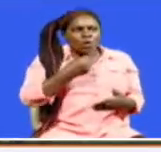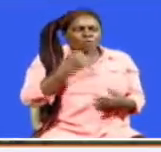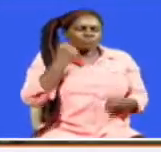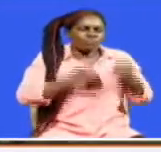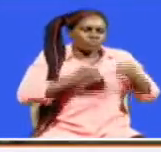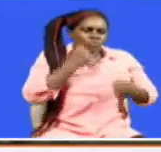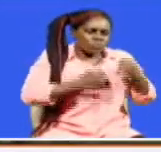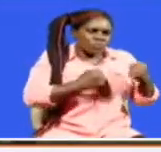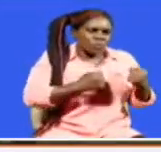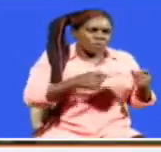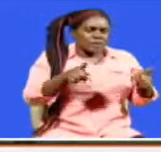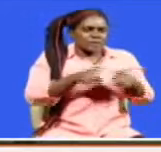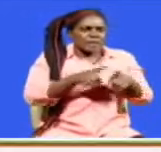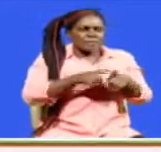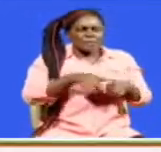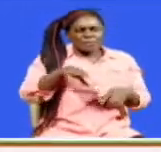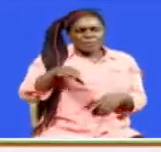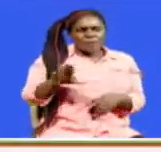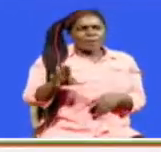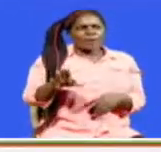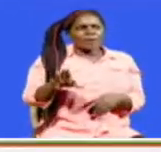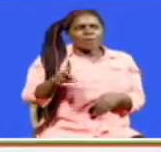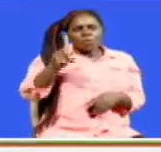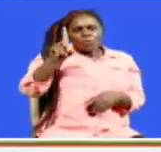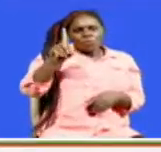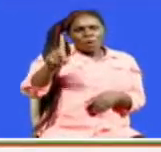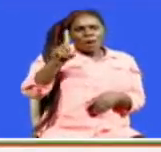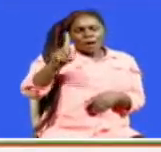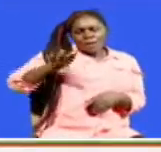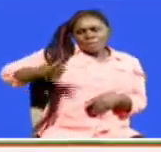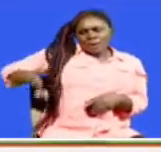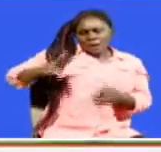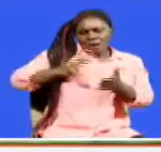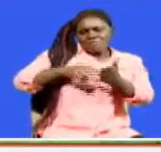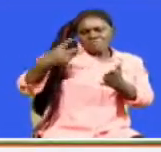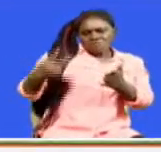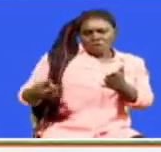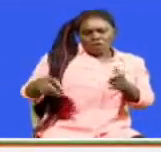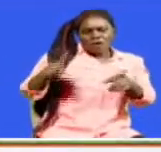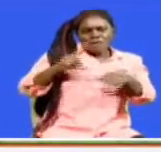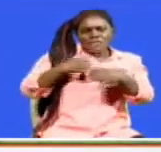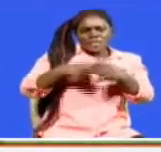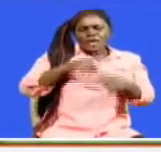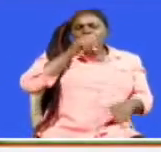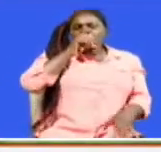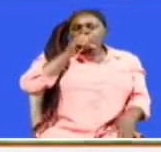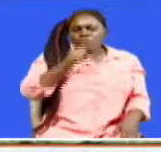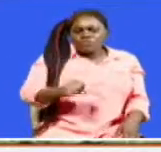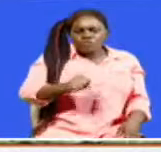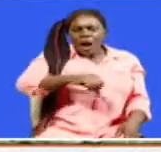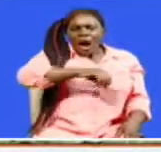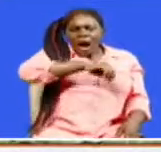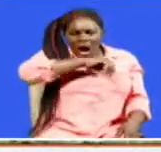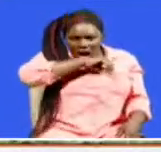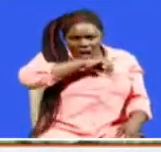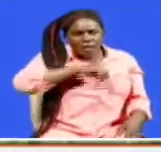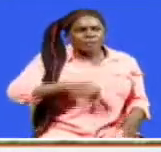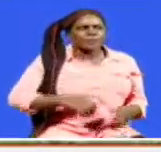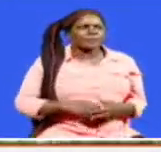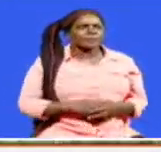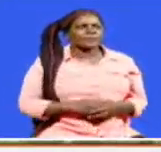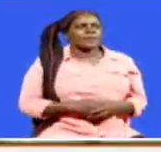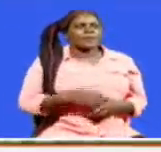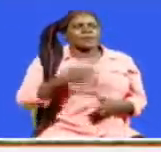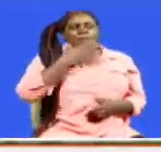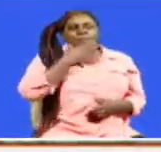lives when a pack of hyenas attacked them, only for one of them to fall on the ground when the starving wild animals mauled him.